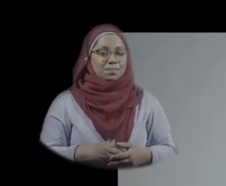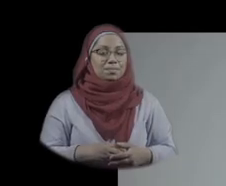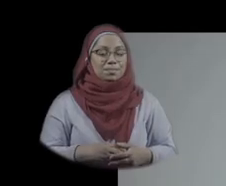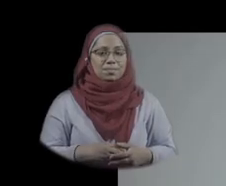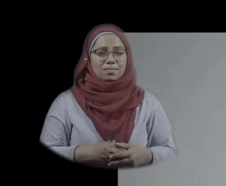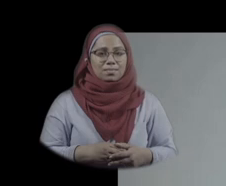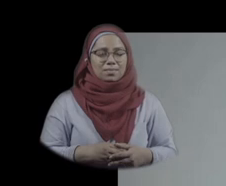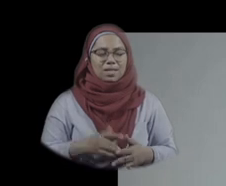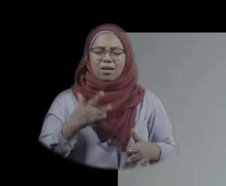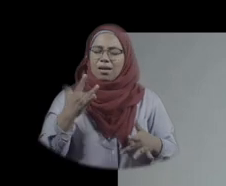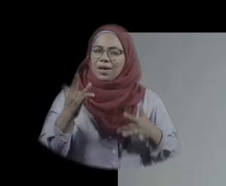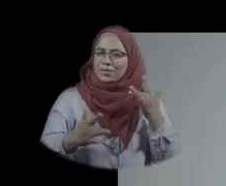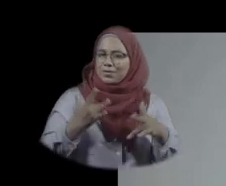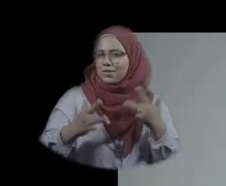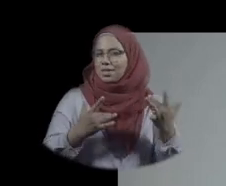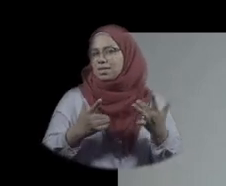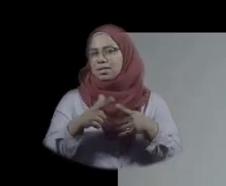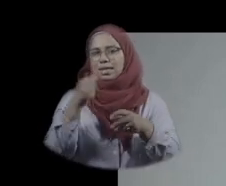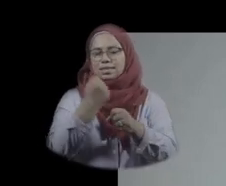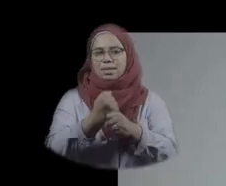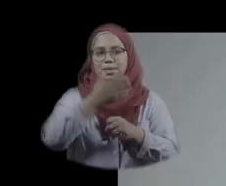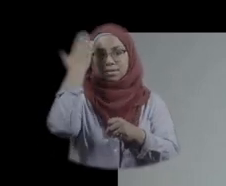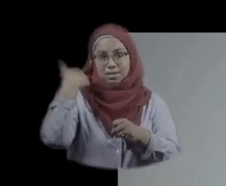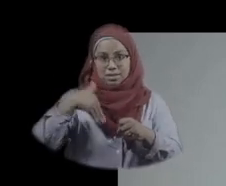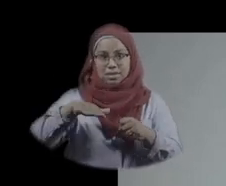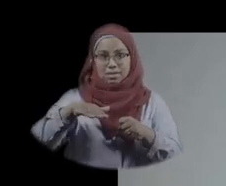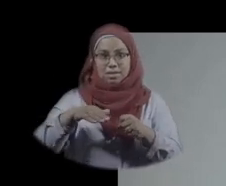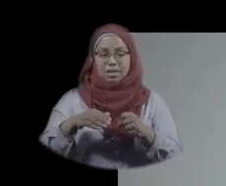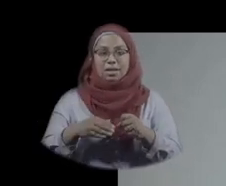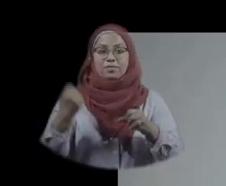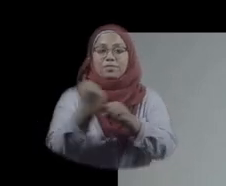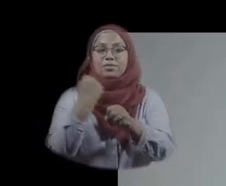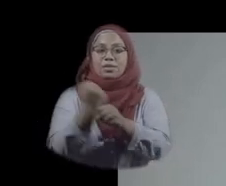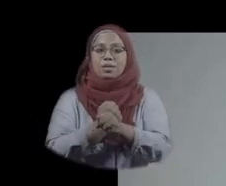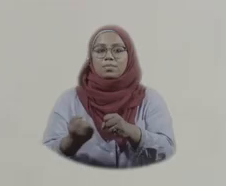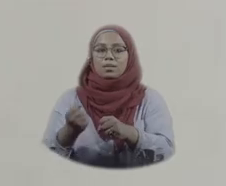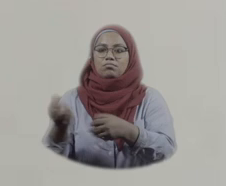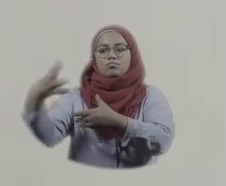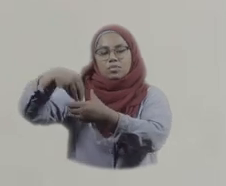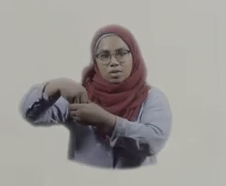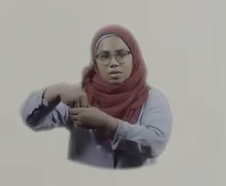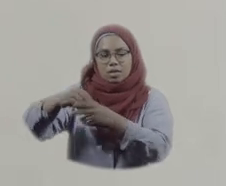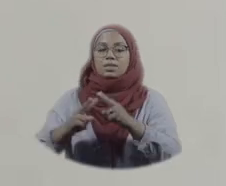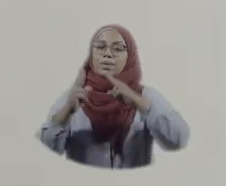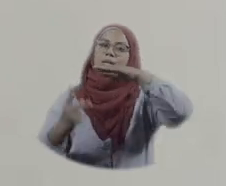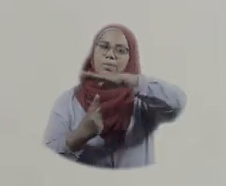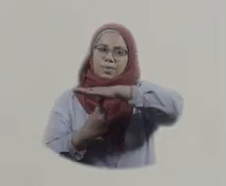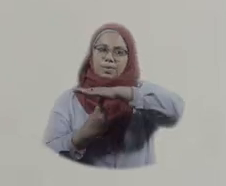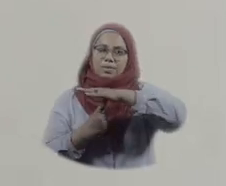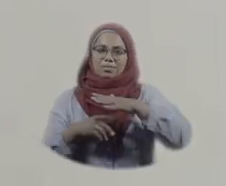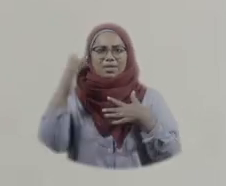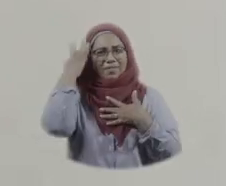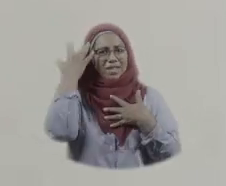Yeah, I feel like anghanunna workforce and ikutum vara mohima because we really don't know